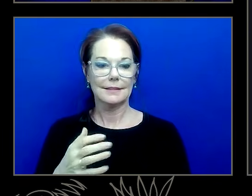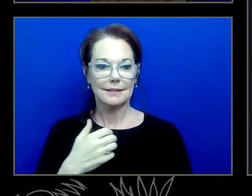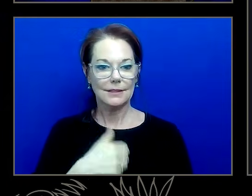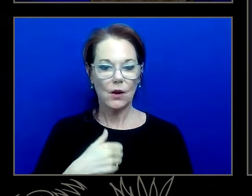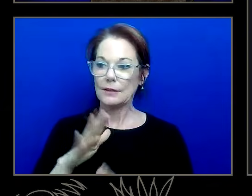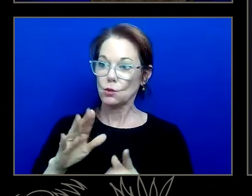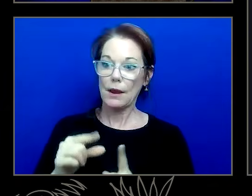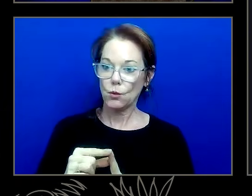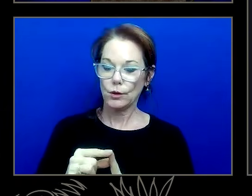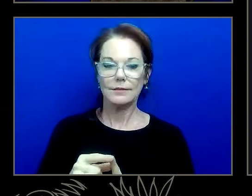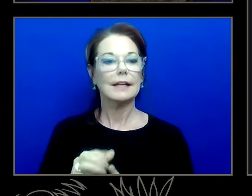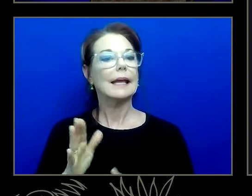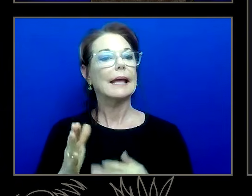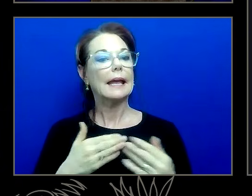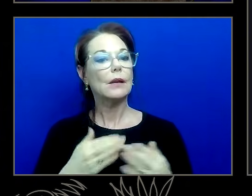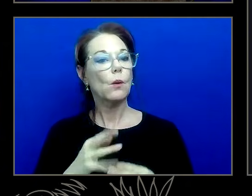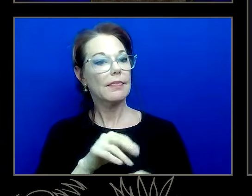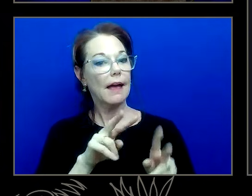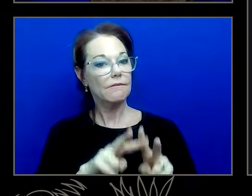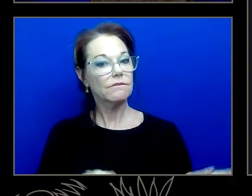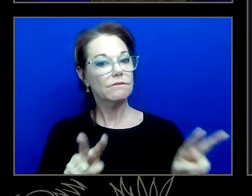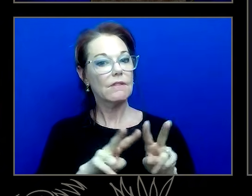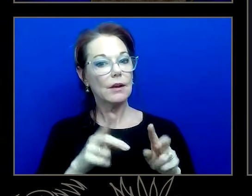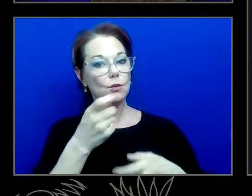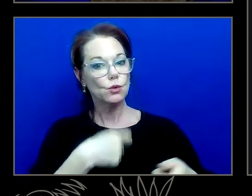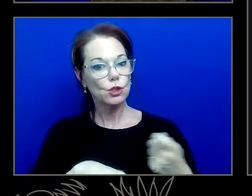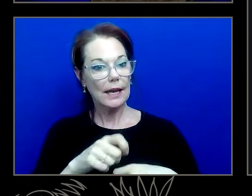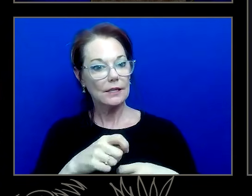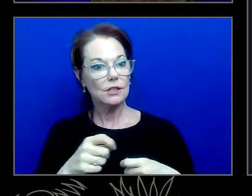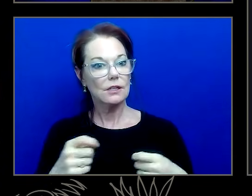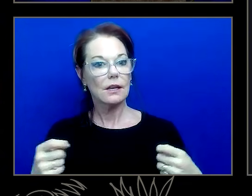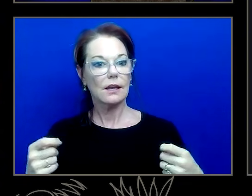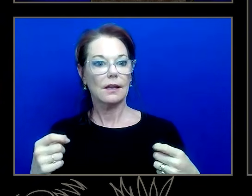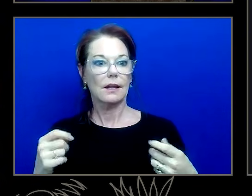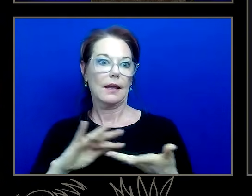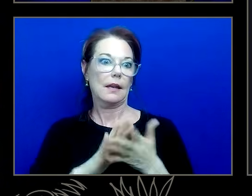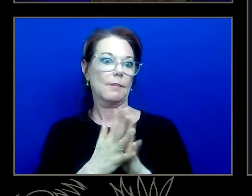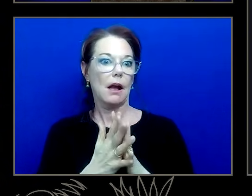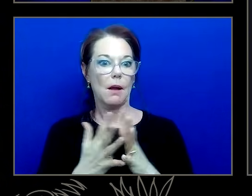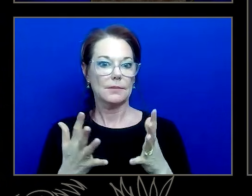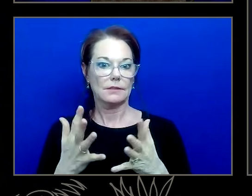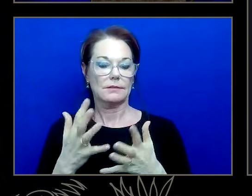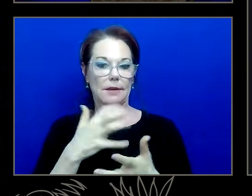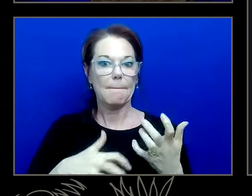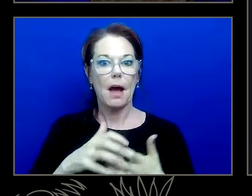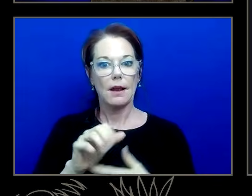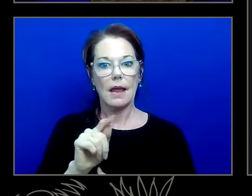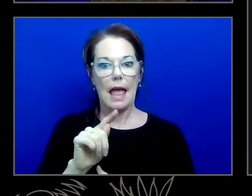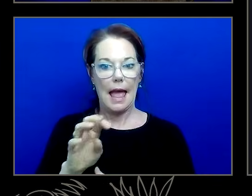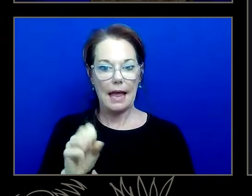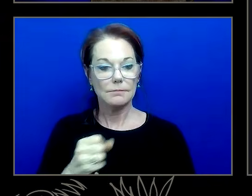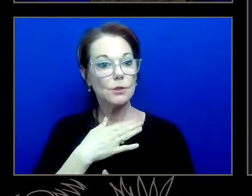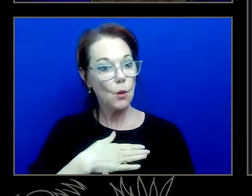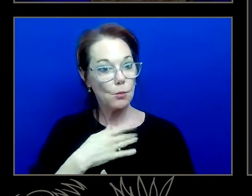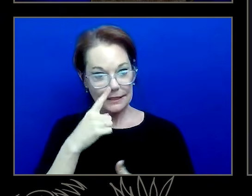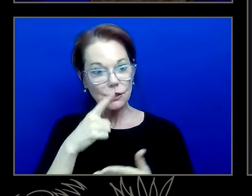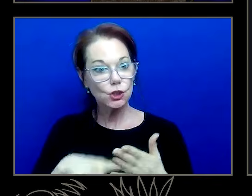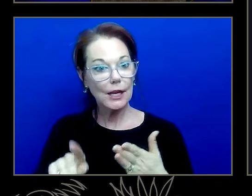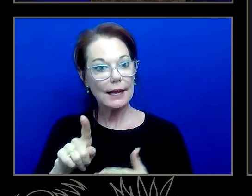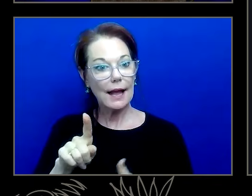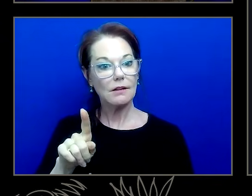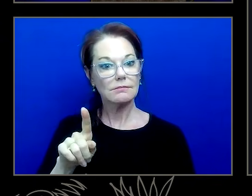value and create combined atoms and things like that. And yeah, so please check out xState